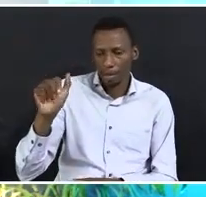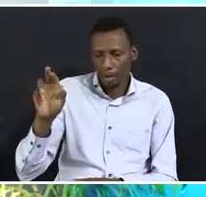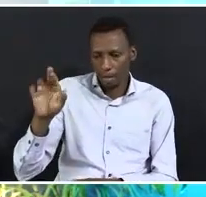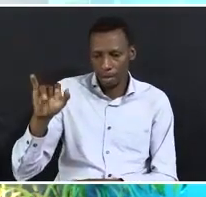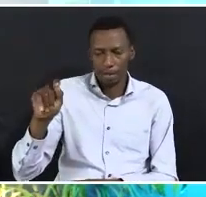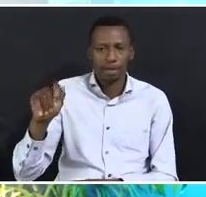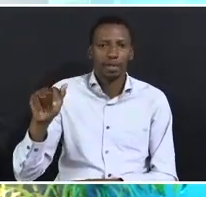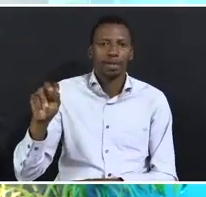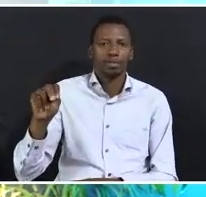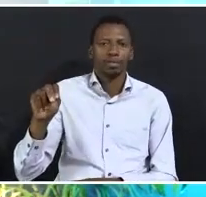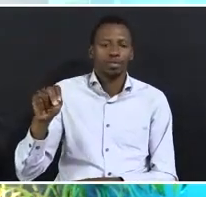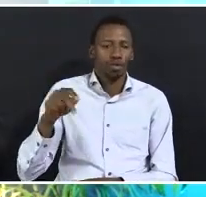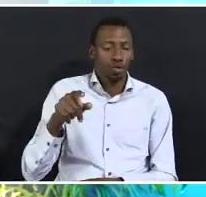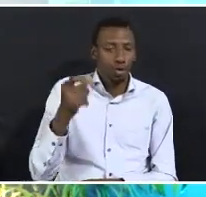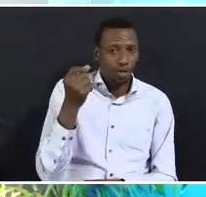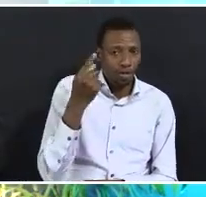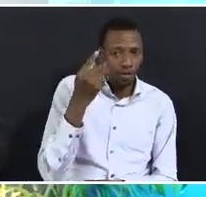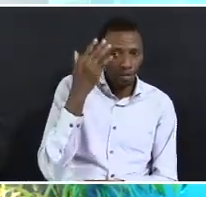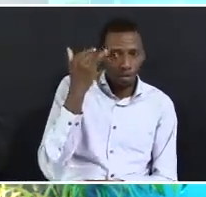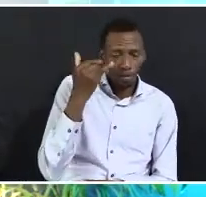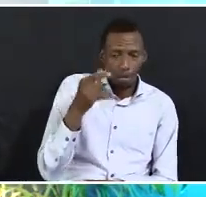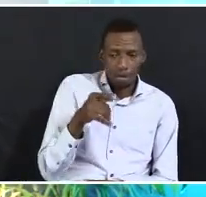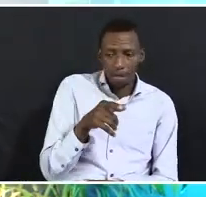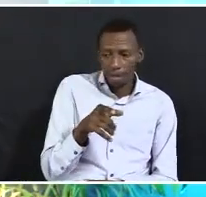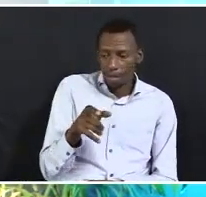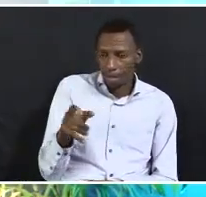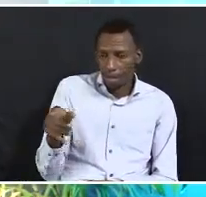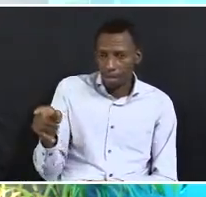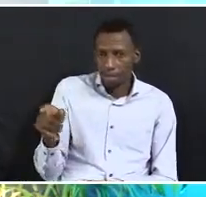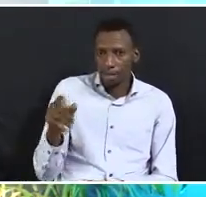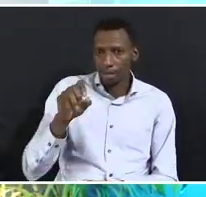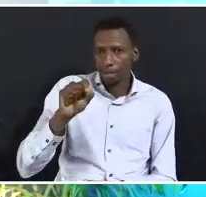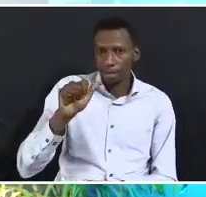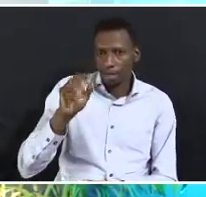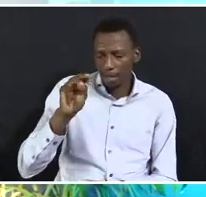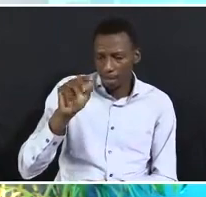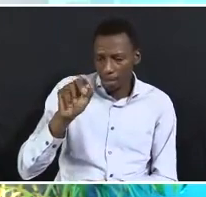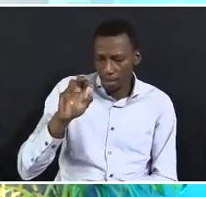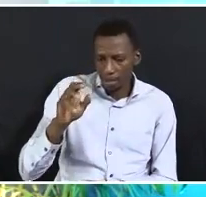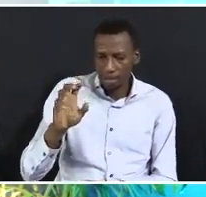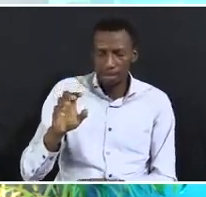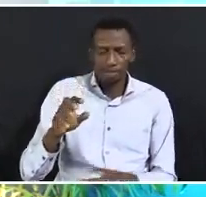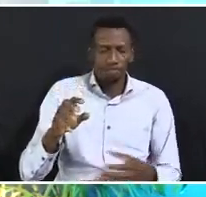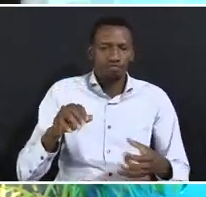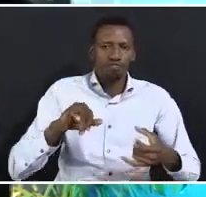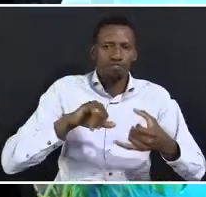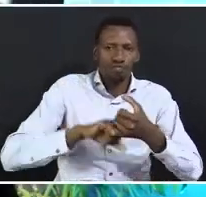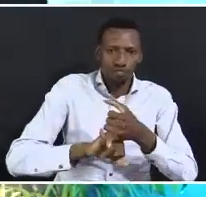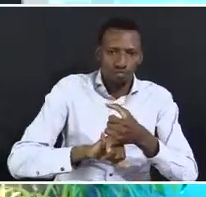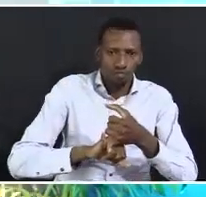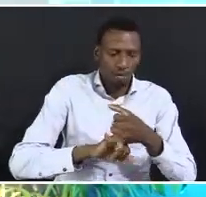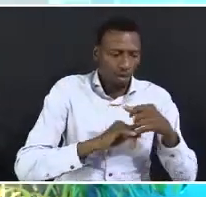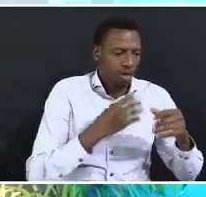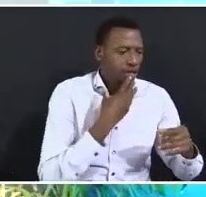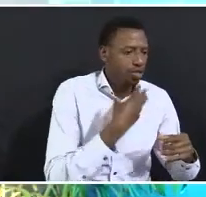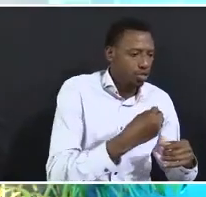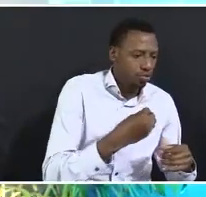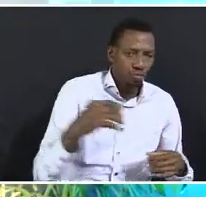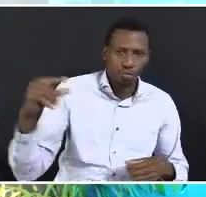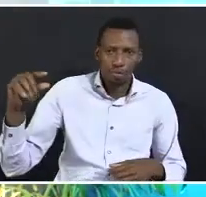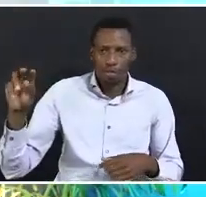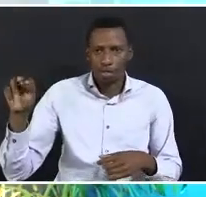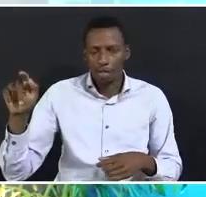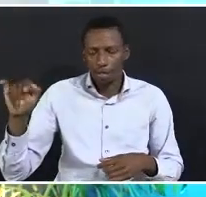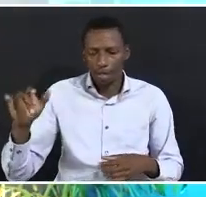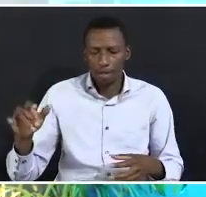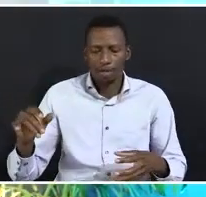why they hated Samaritans, because Samaritans are a blend of the Jew and the Gentile. They came as a result of intermarriage. So these people did